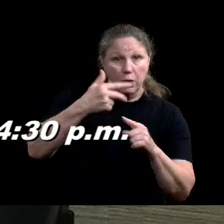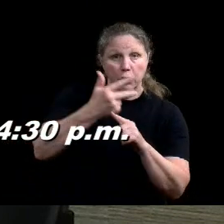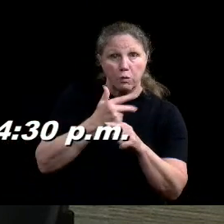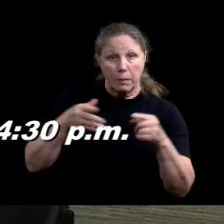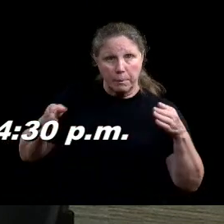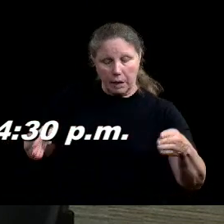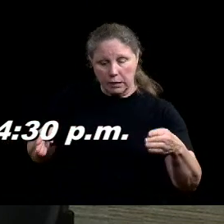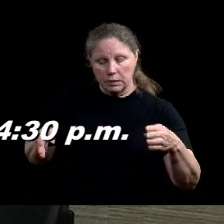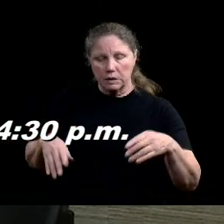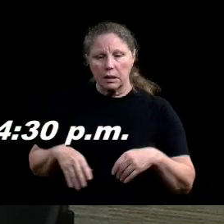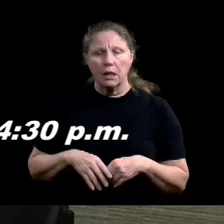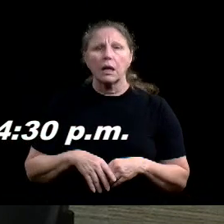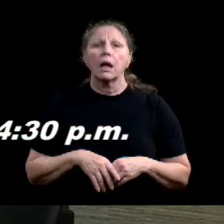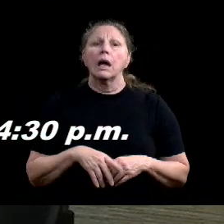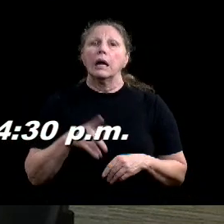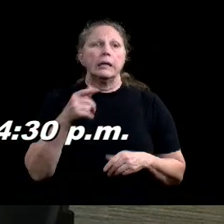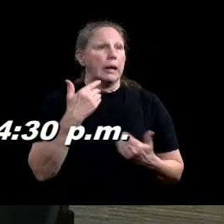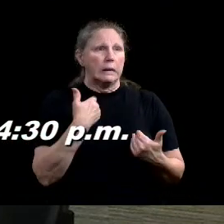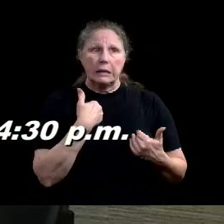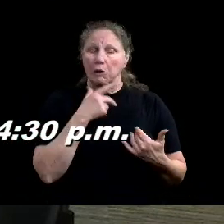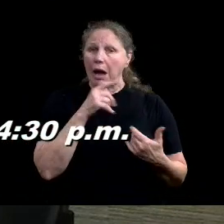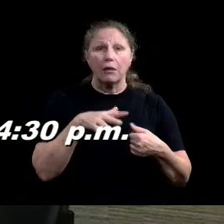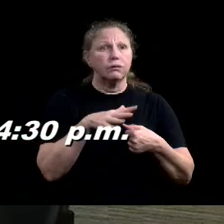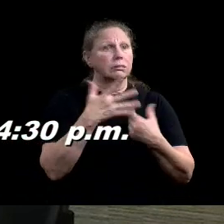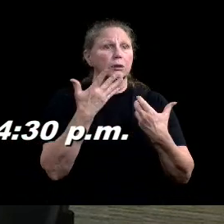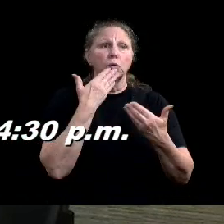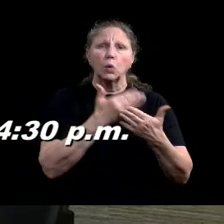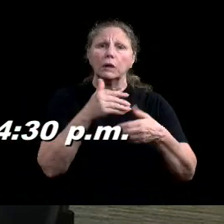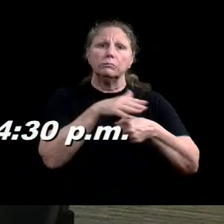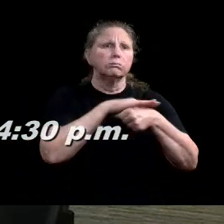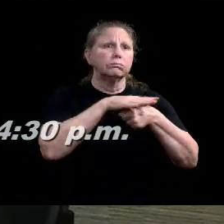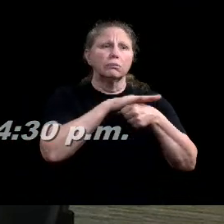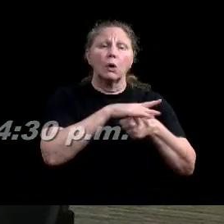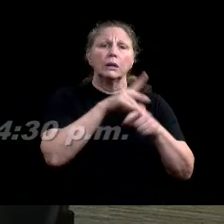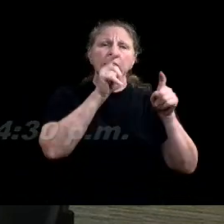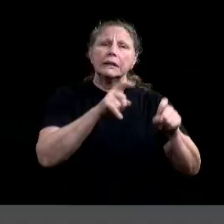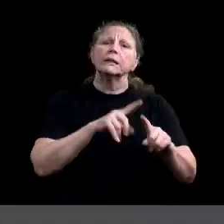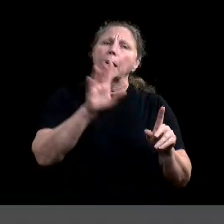how realistic is it to expect shelter-in-place orders to be lifted in May?